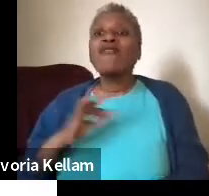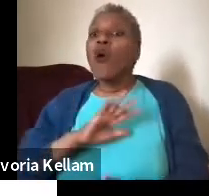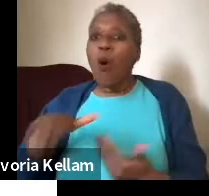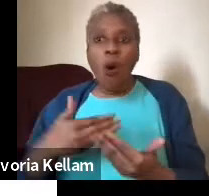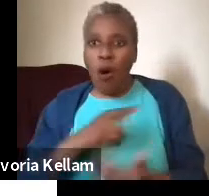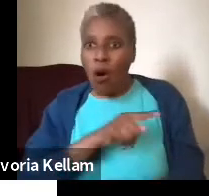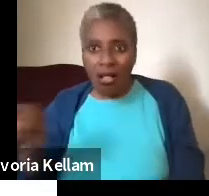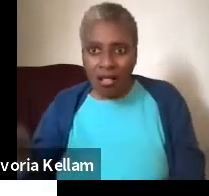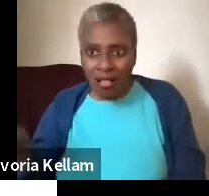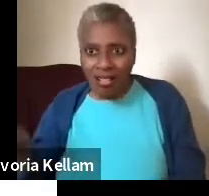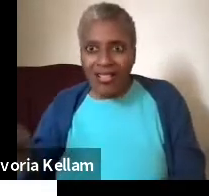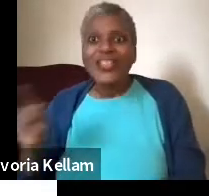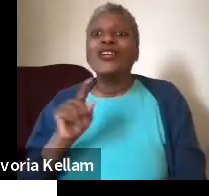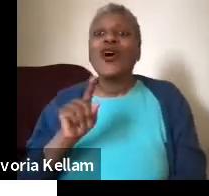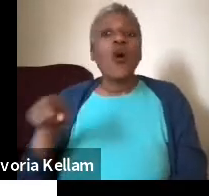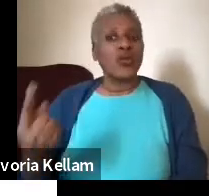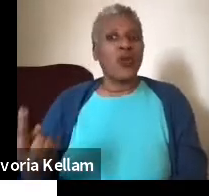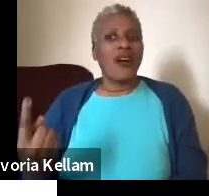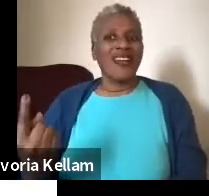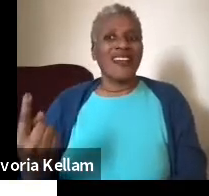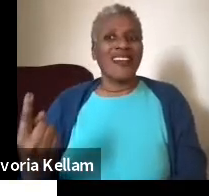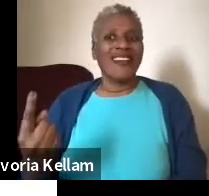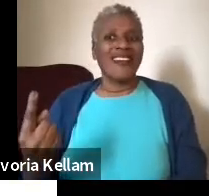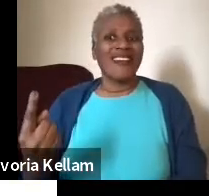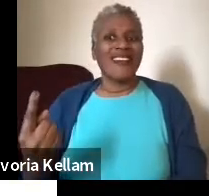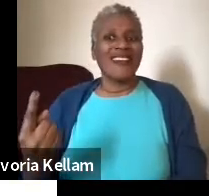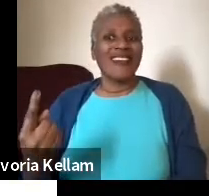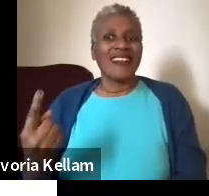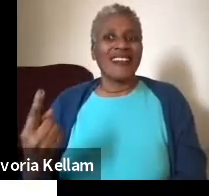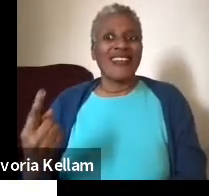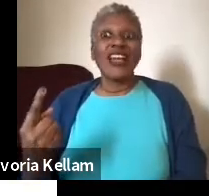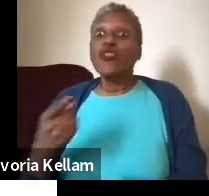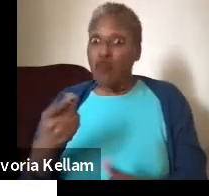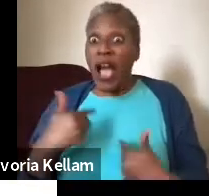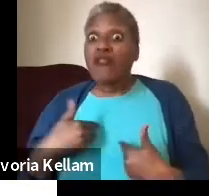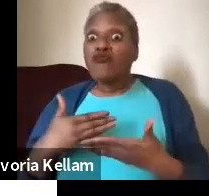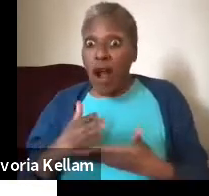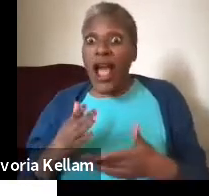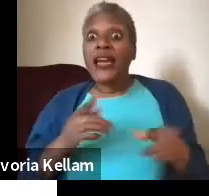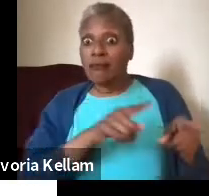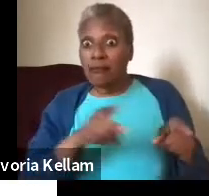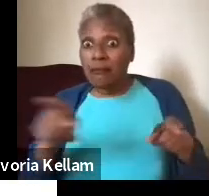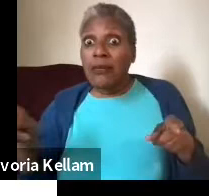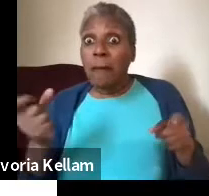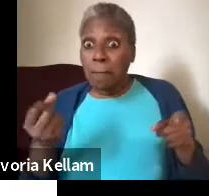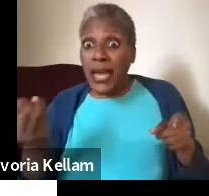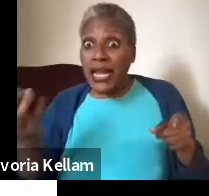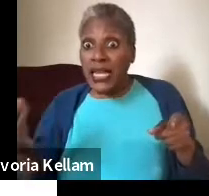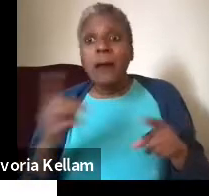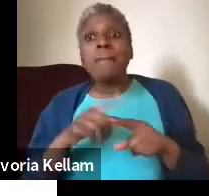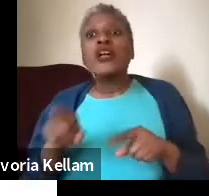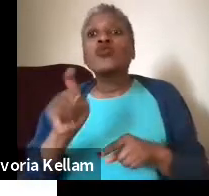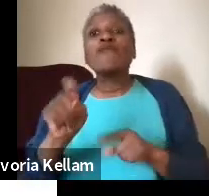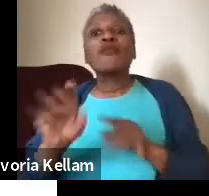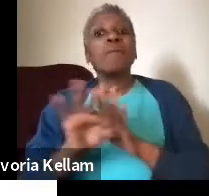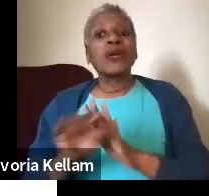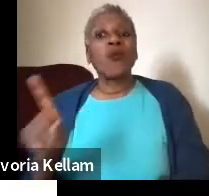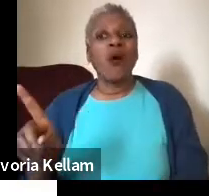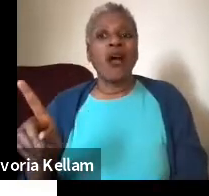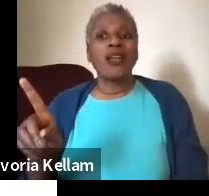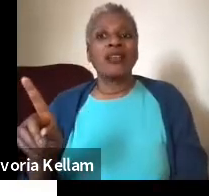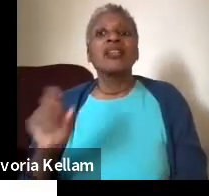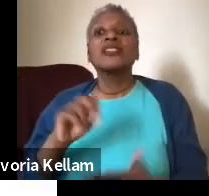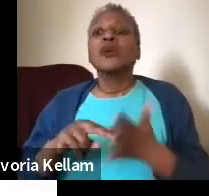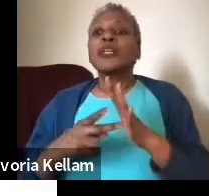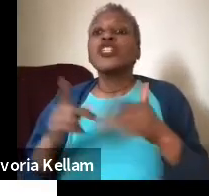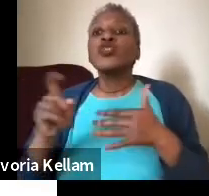on more than one. So the application allows you to list your choices in order of preference. So if you